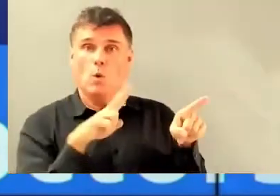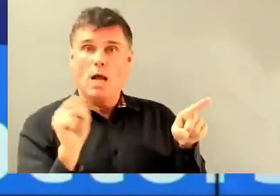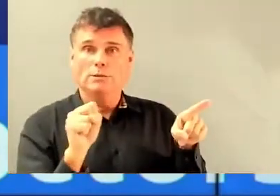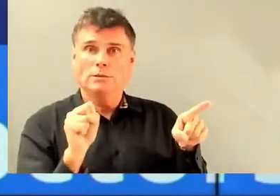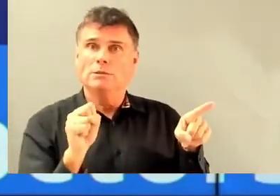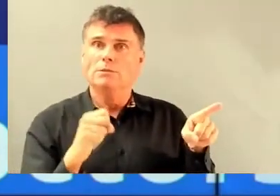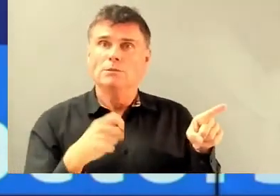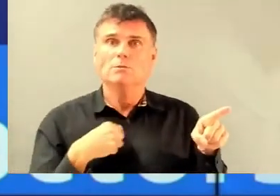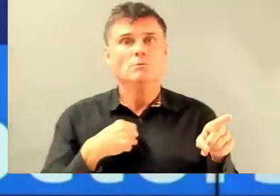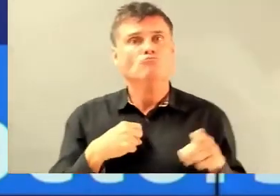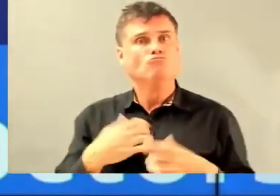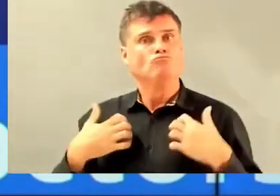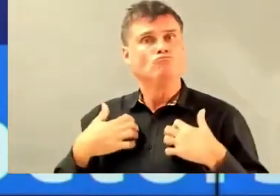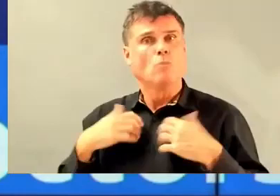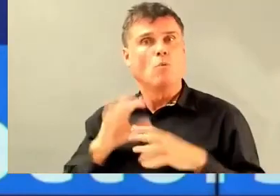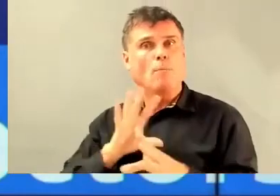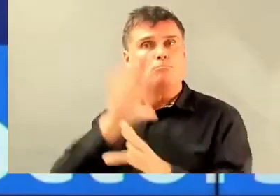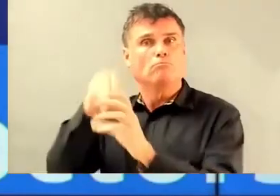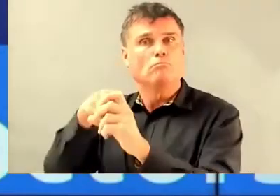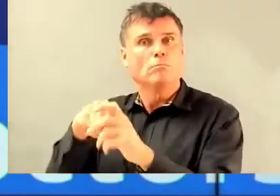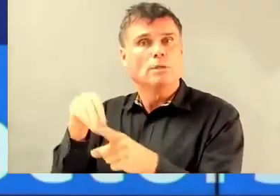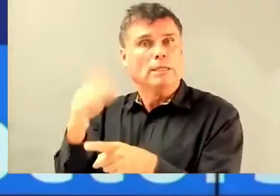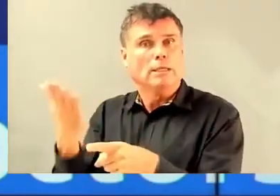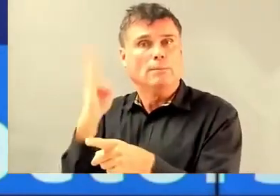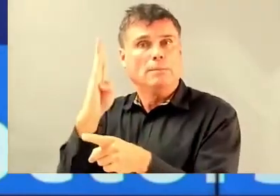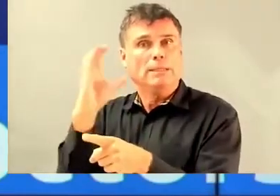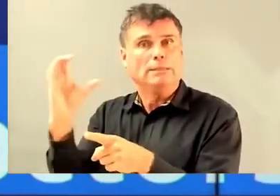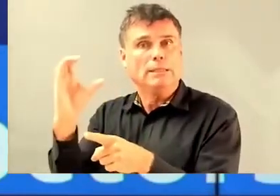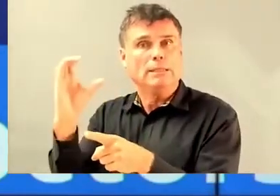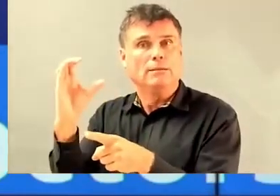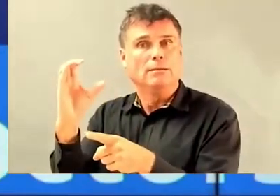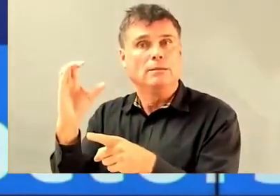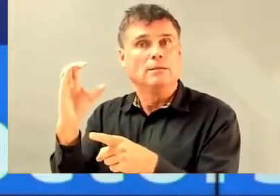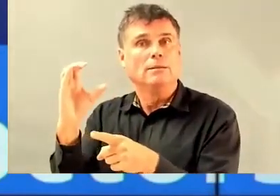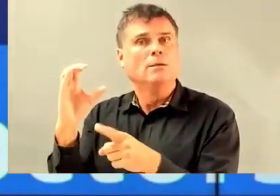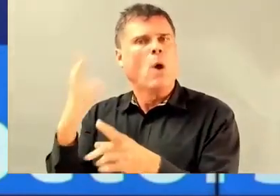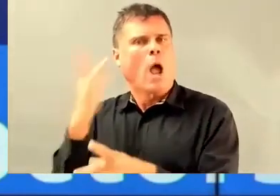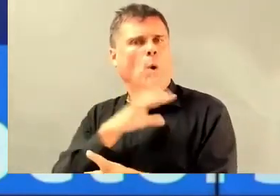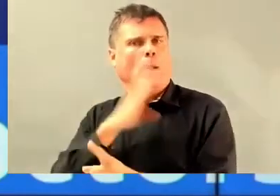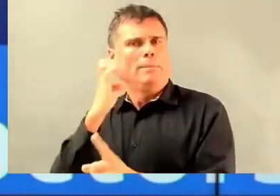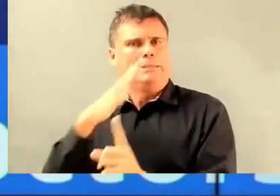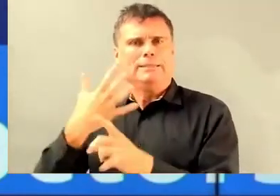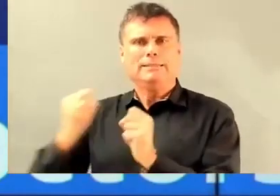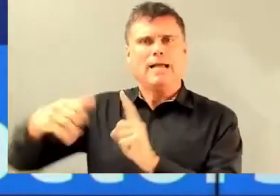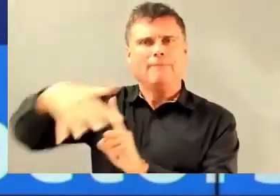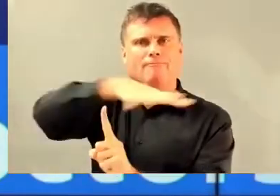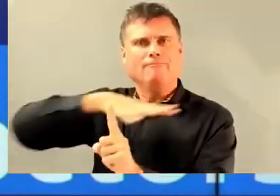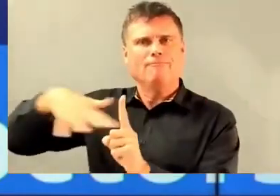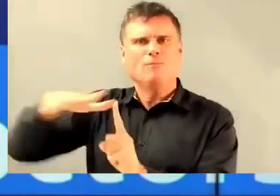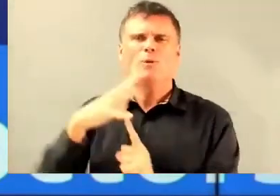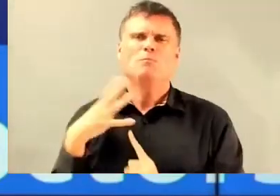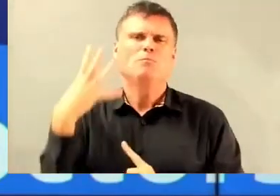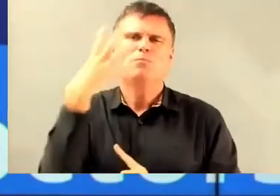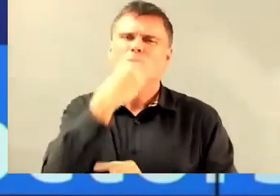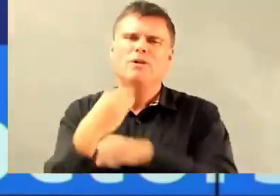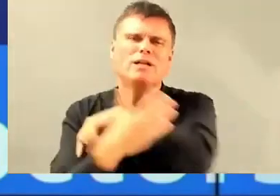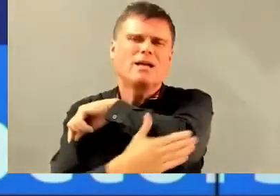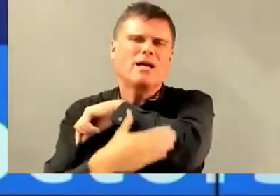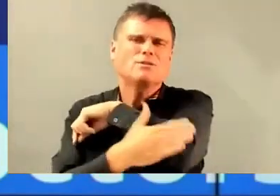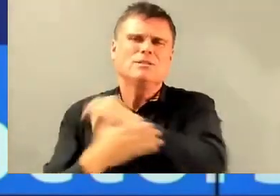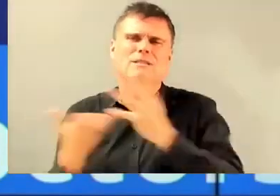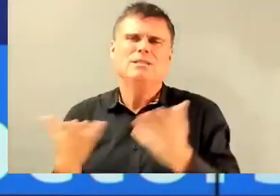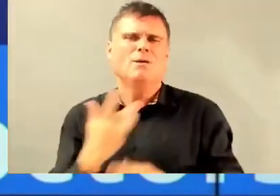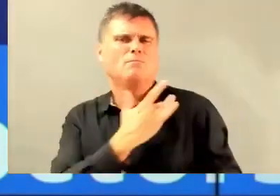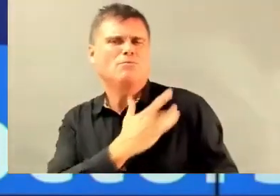I wanted to live in a safe place with beautiful nature, a place where everyone is welcomed and respected. After doing my